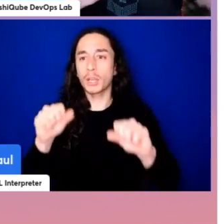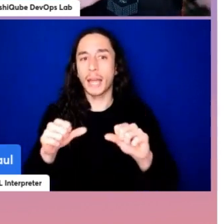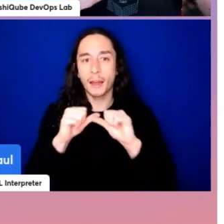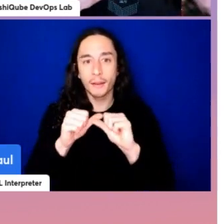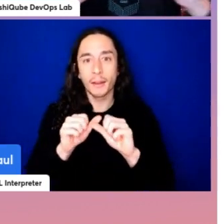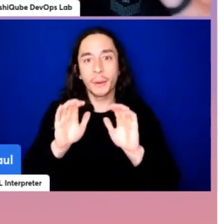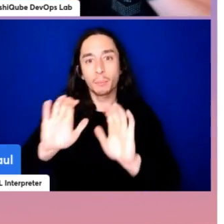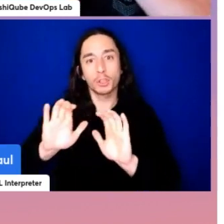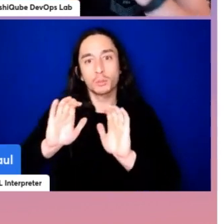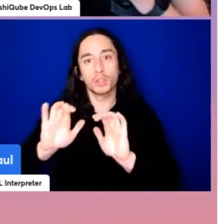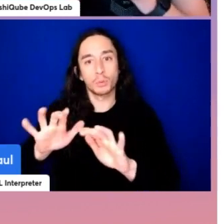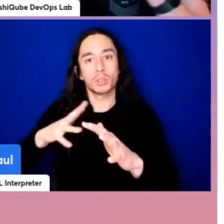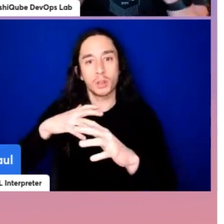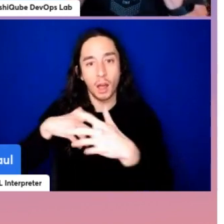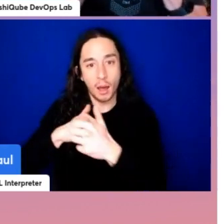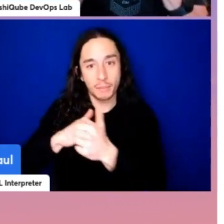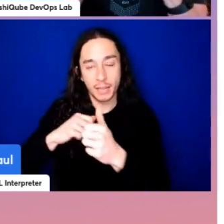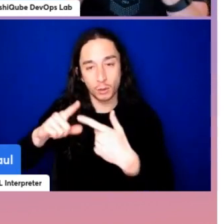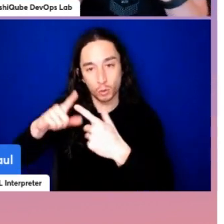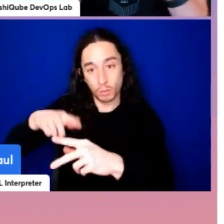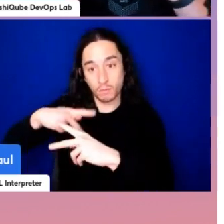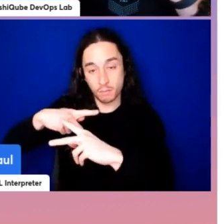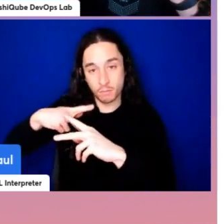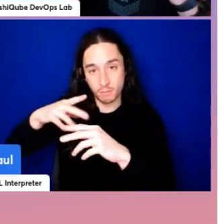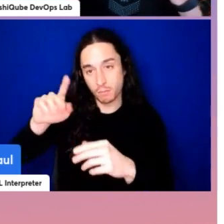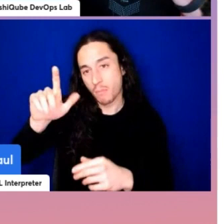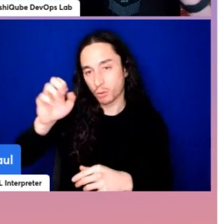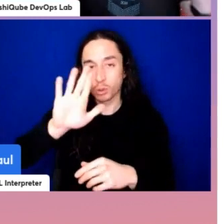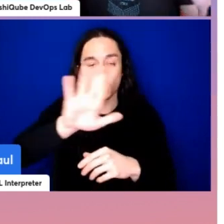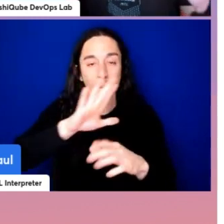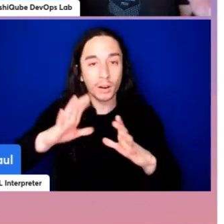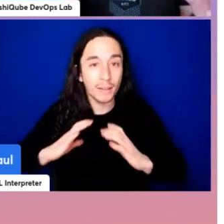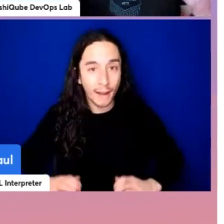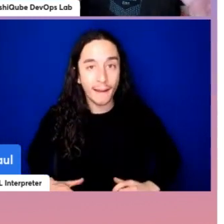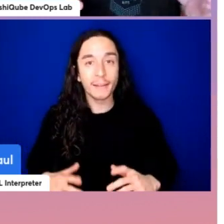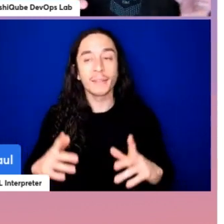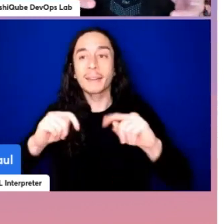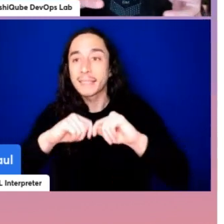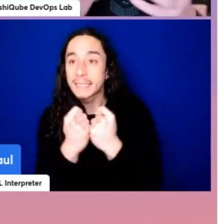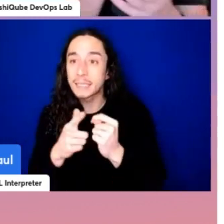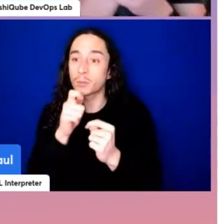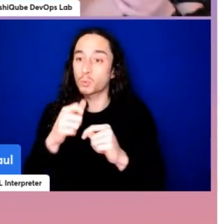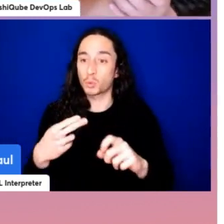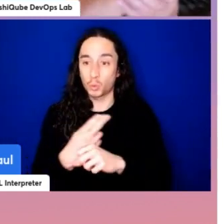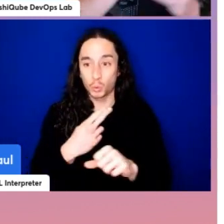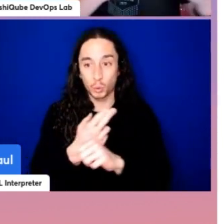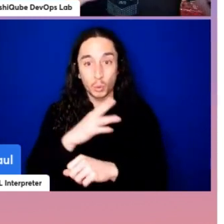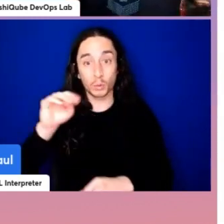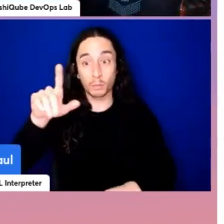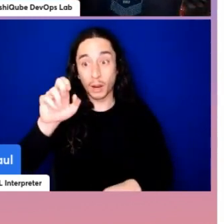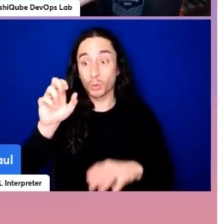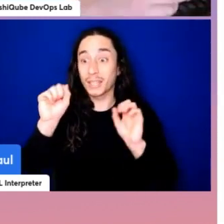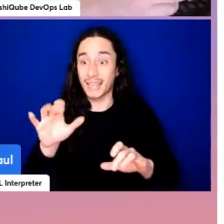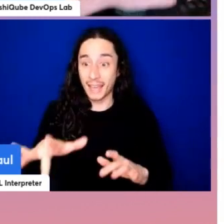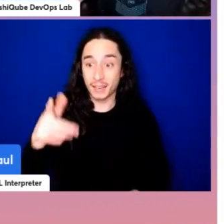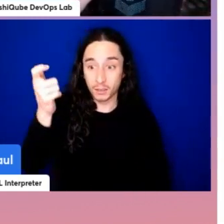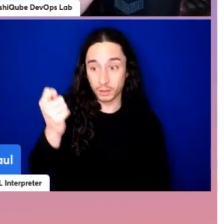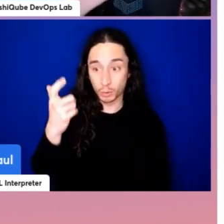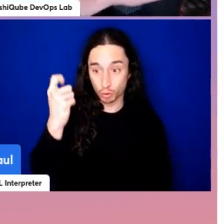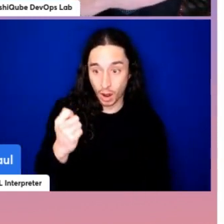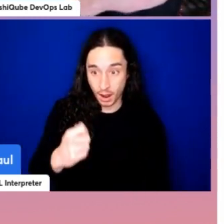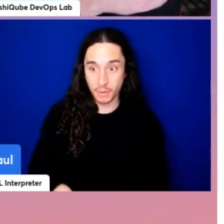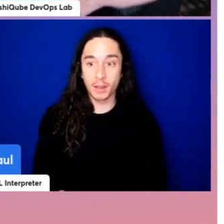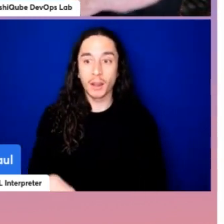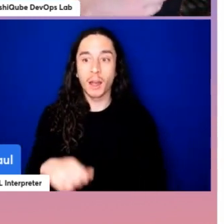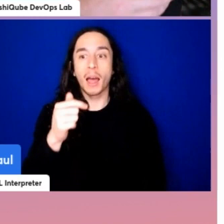your modules, and your clients, your teams, your clients that use your modules can subscribe, or they can choose whether they want